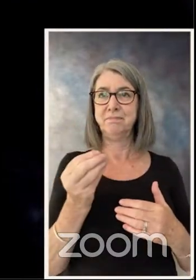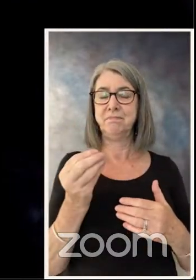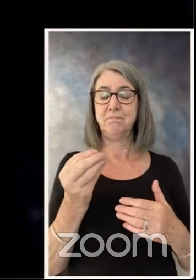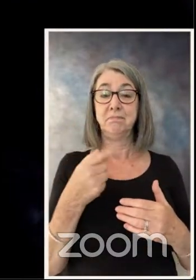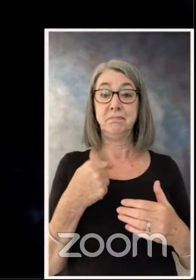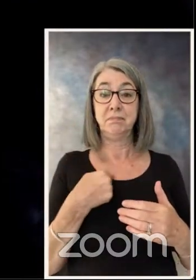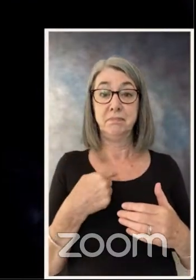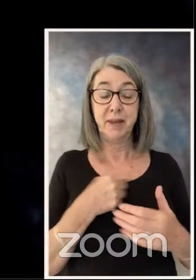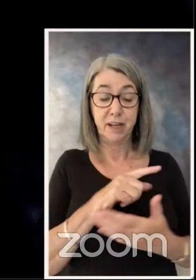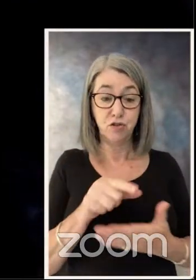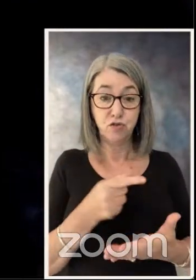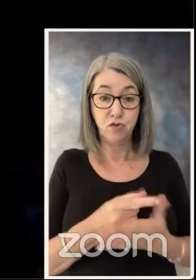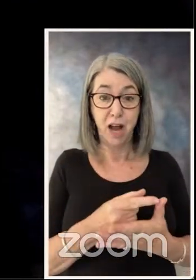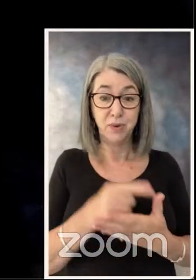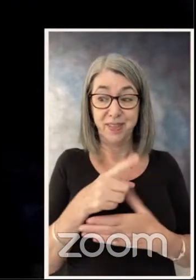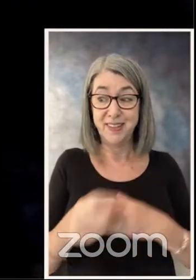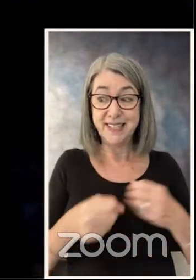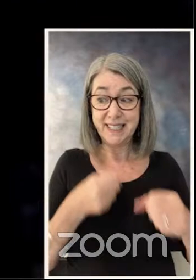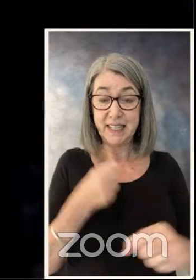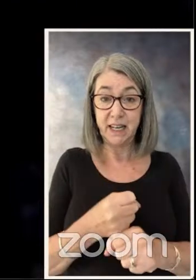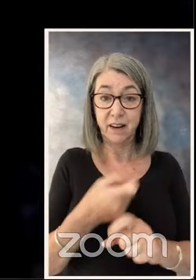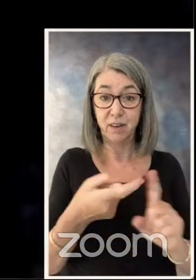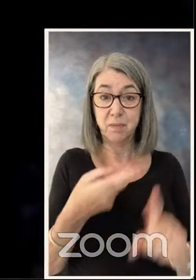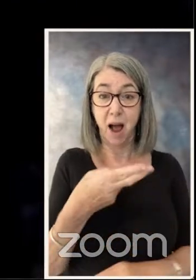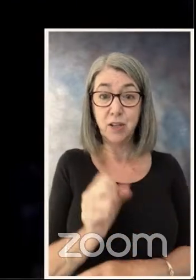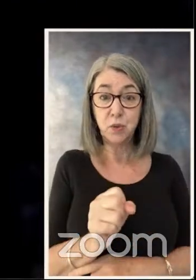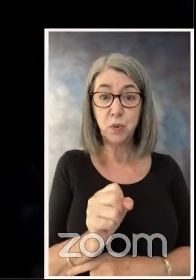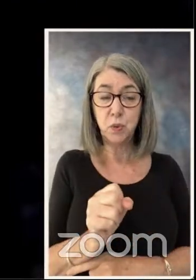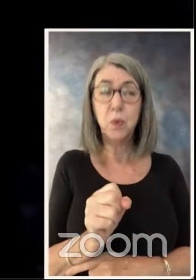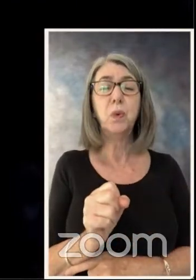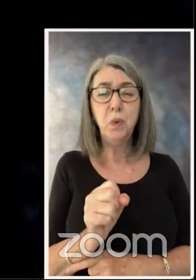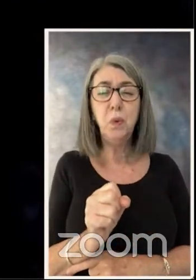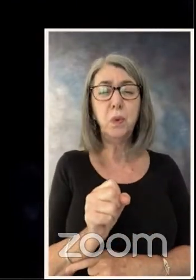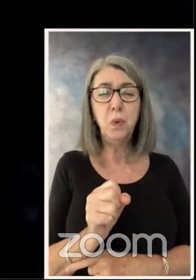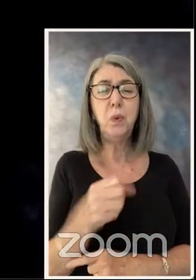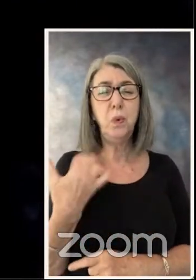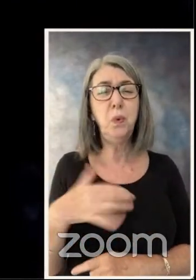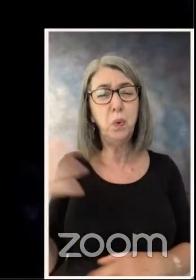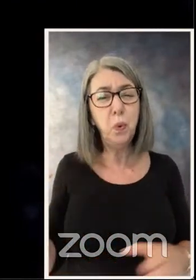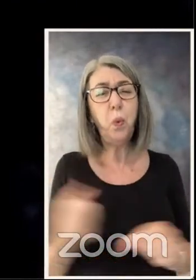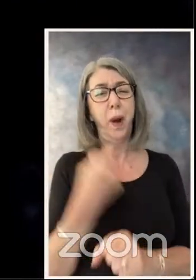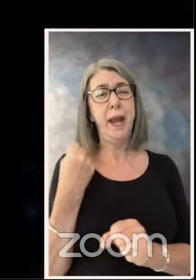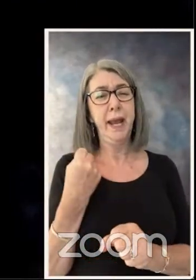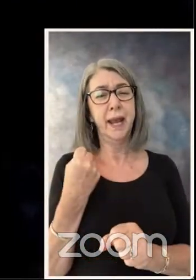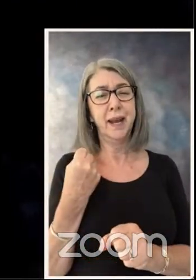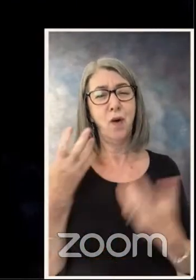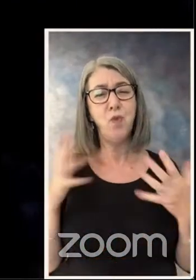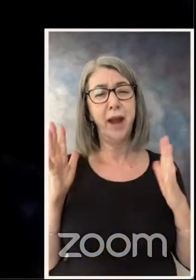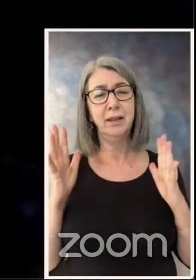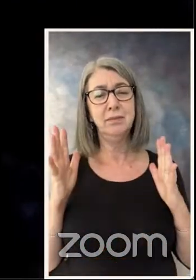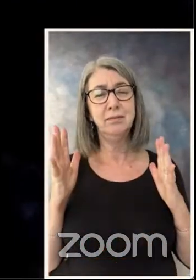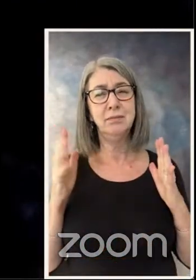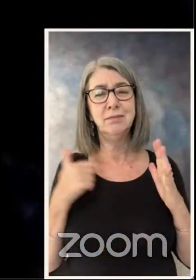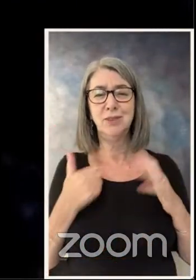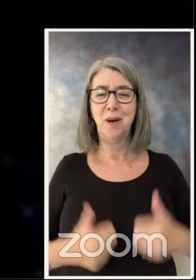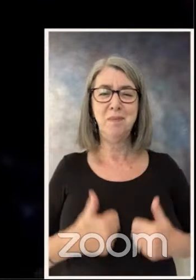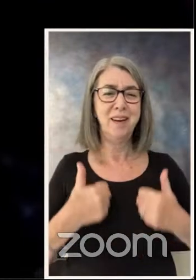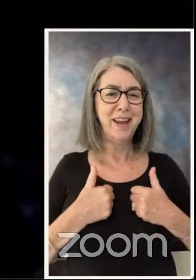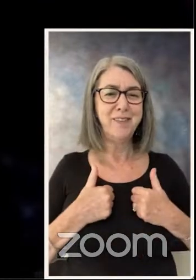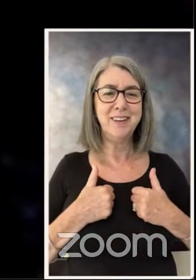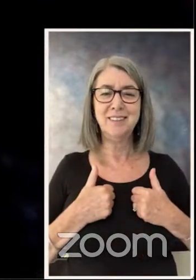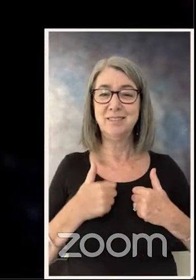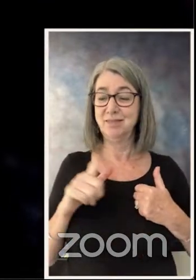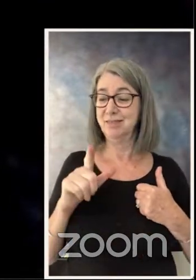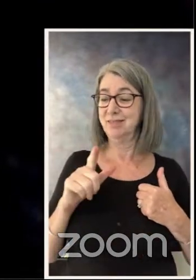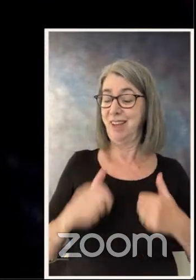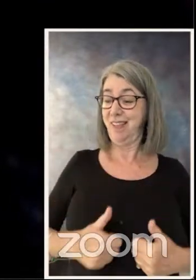And for me to be graduating this year from high school, it's like already a big win. So I'm just living a